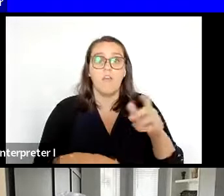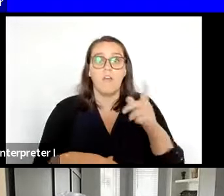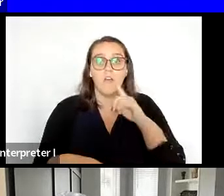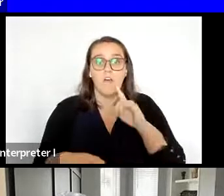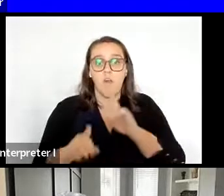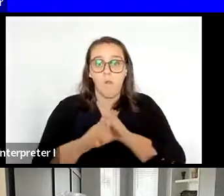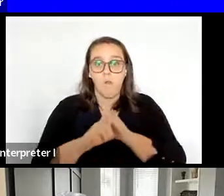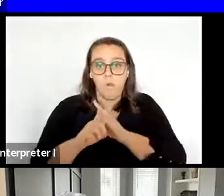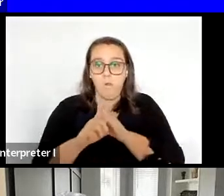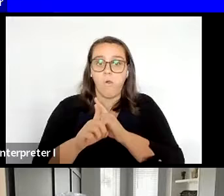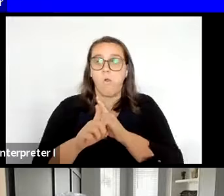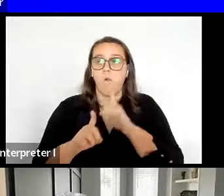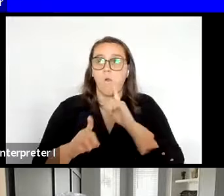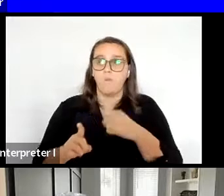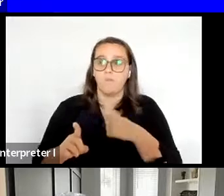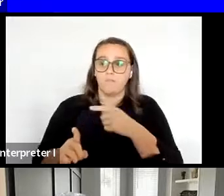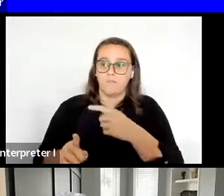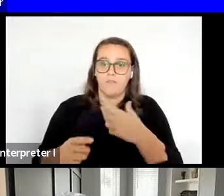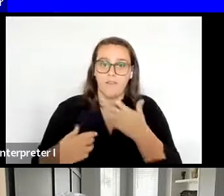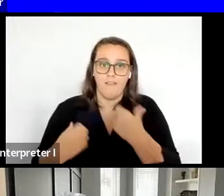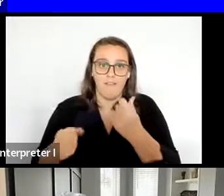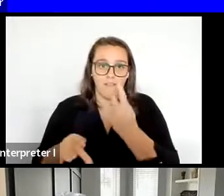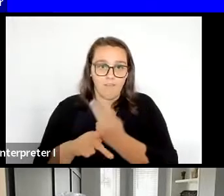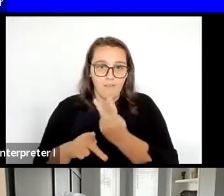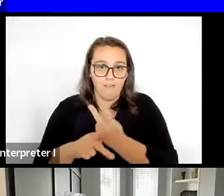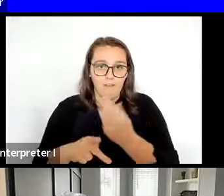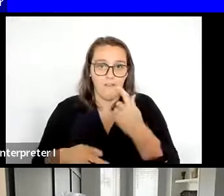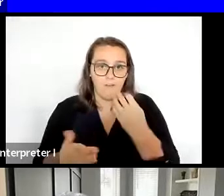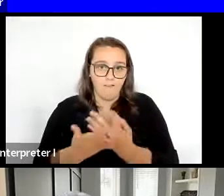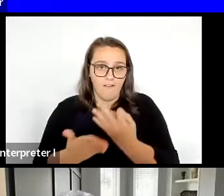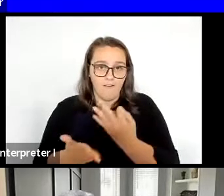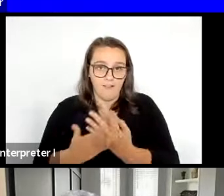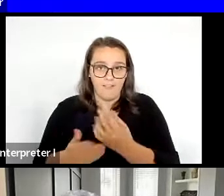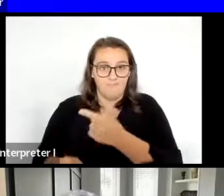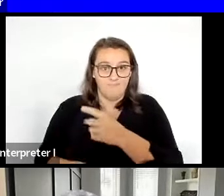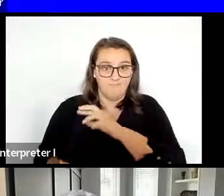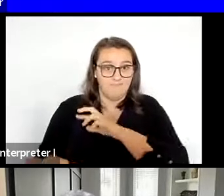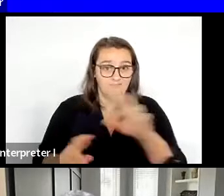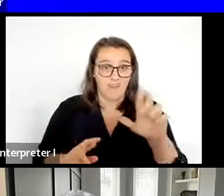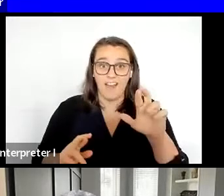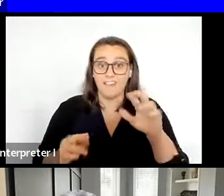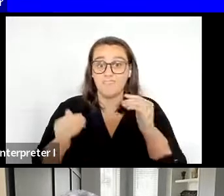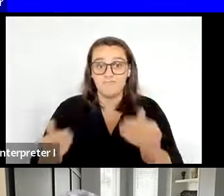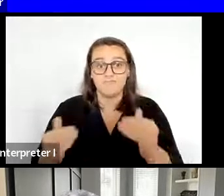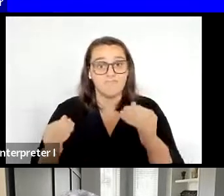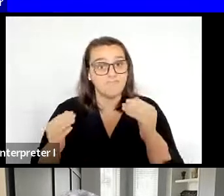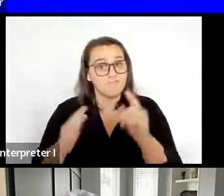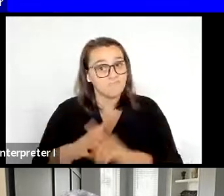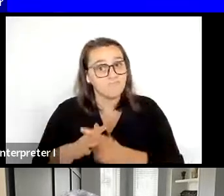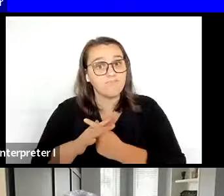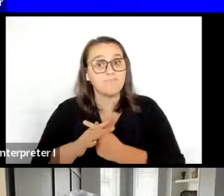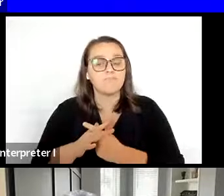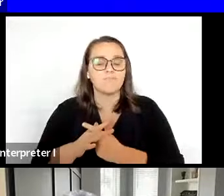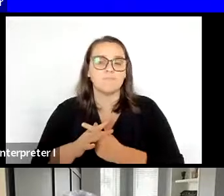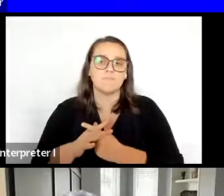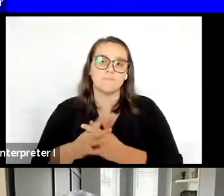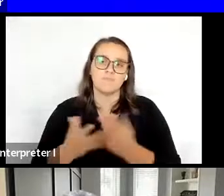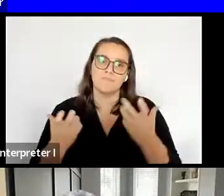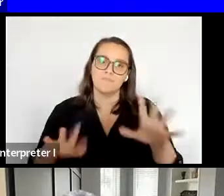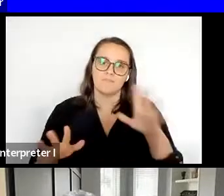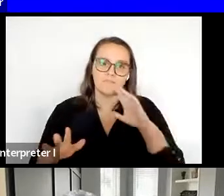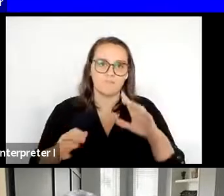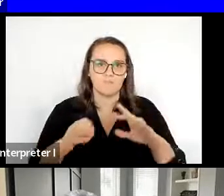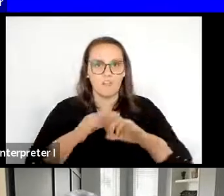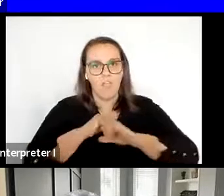Department of Healthcare Finance on this emergency. Like I said, they are ready to go and get started. And as opposed to requiring a